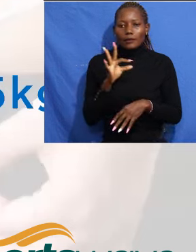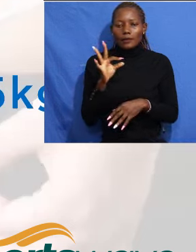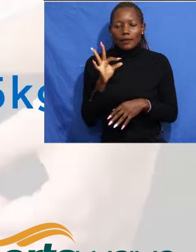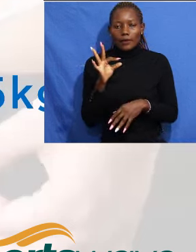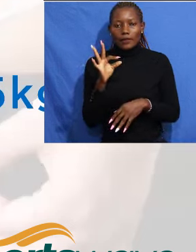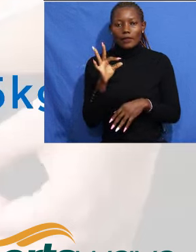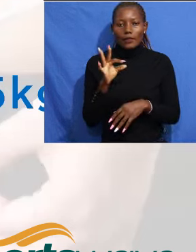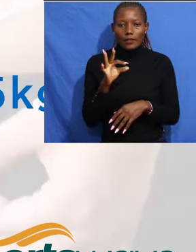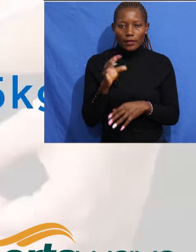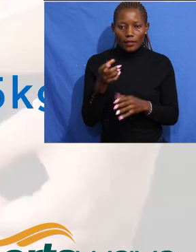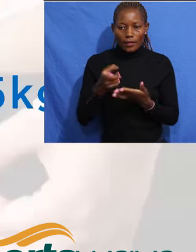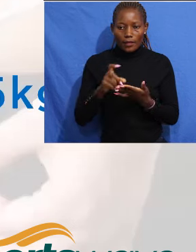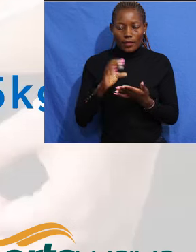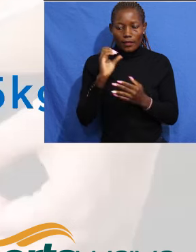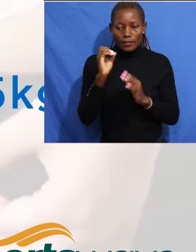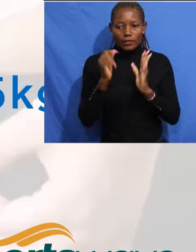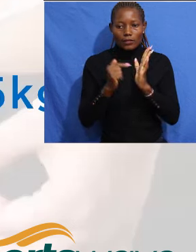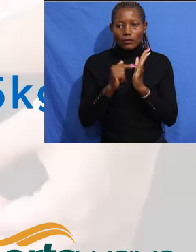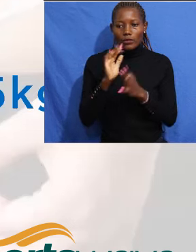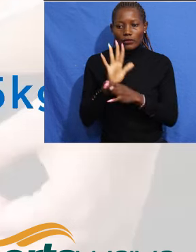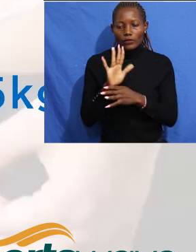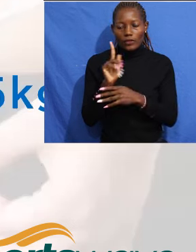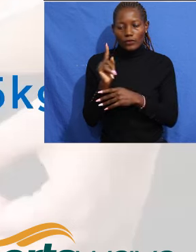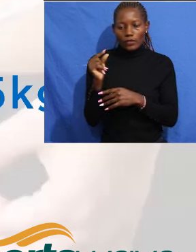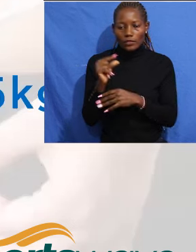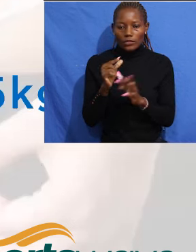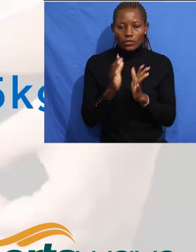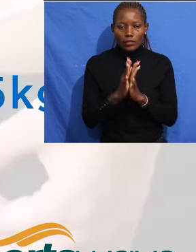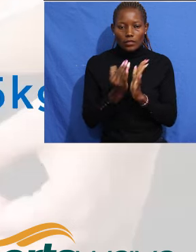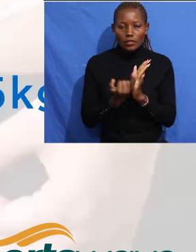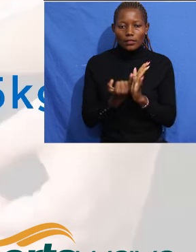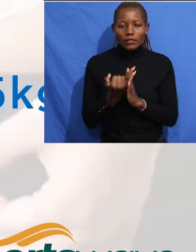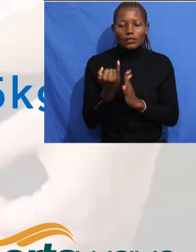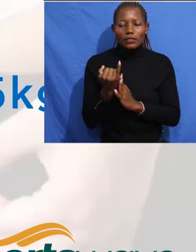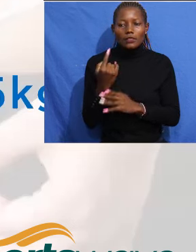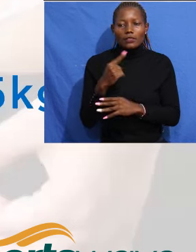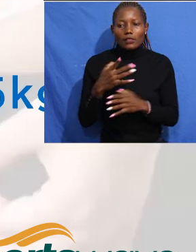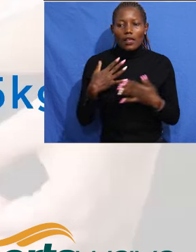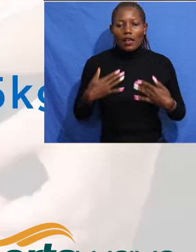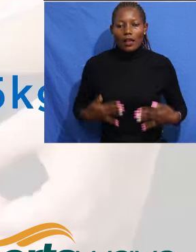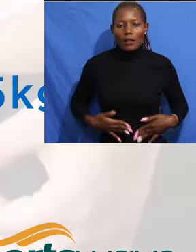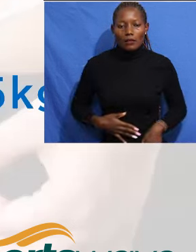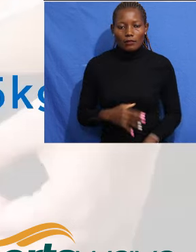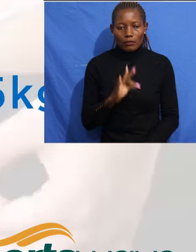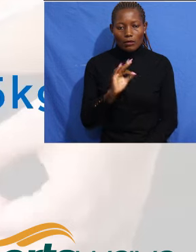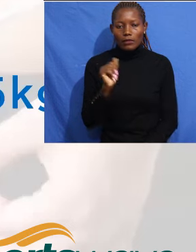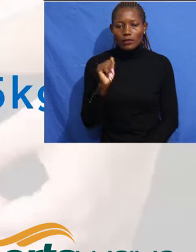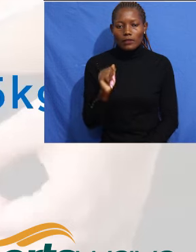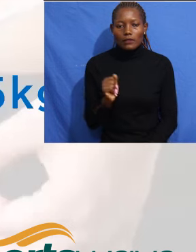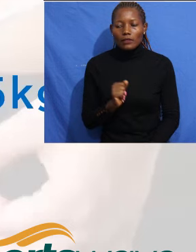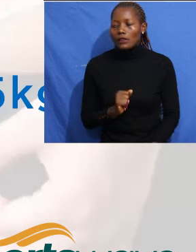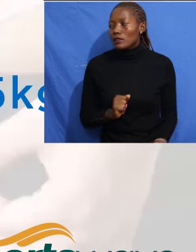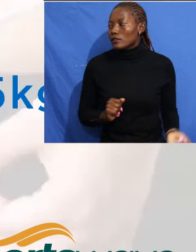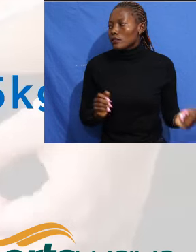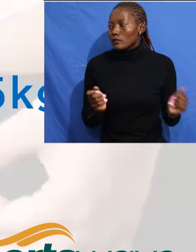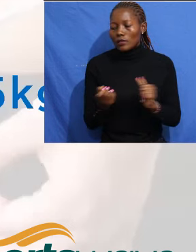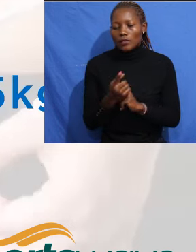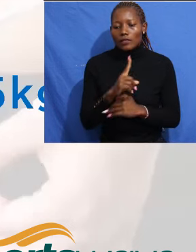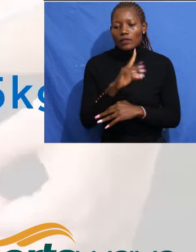gained 0.5 kilograms. And they increased their body fat by 11%, which is a